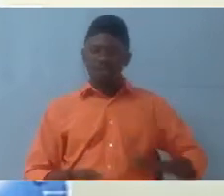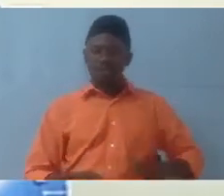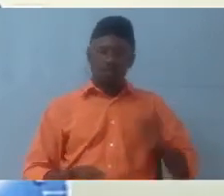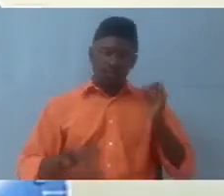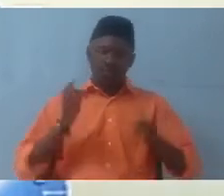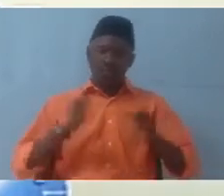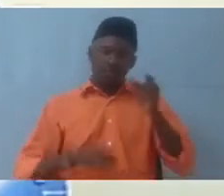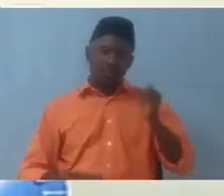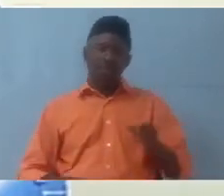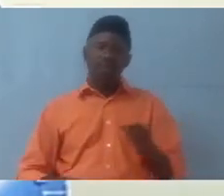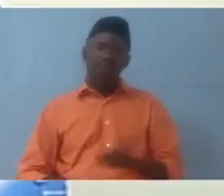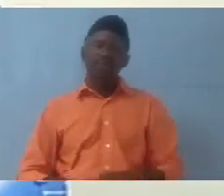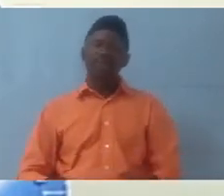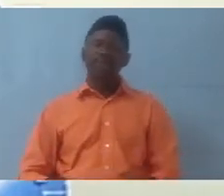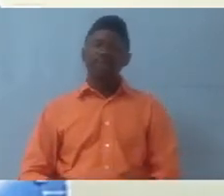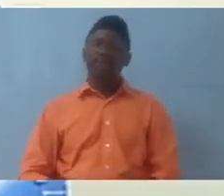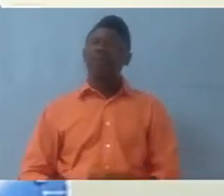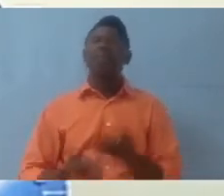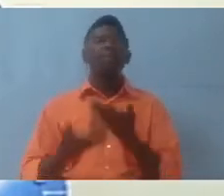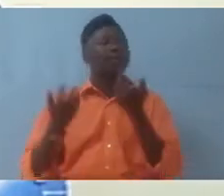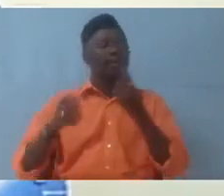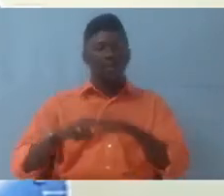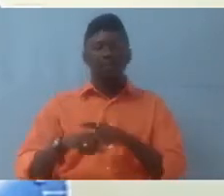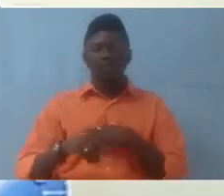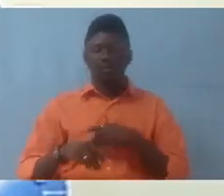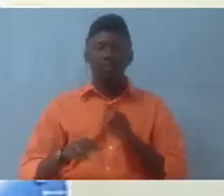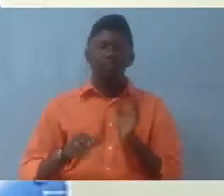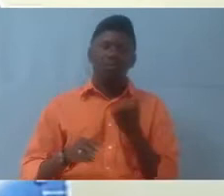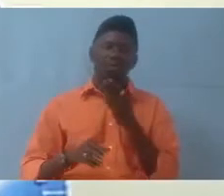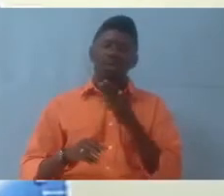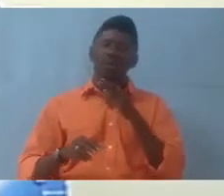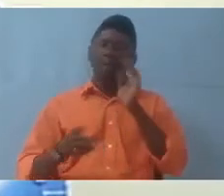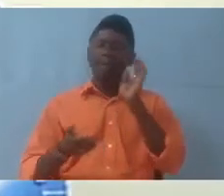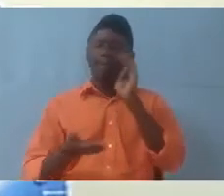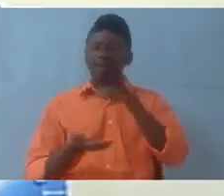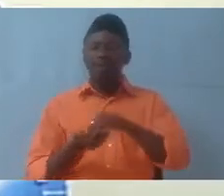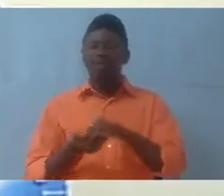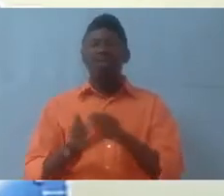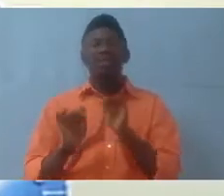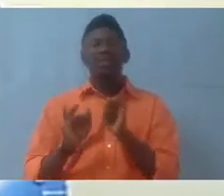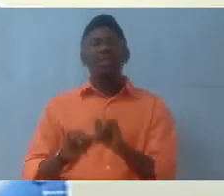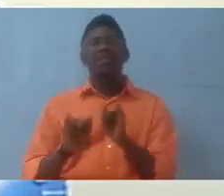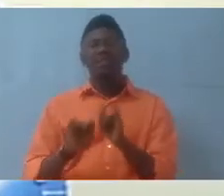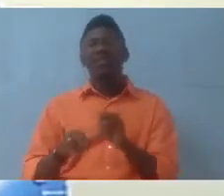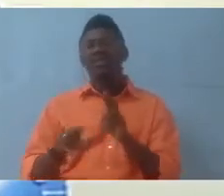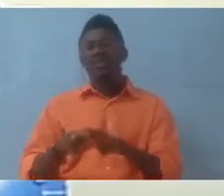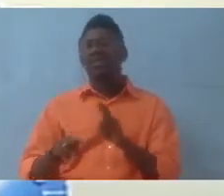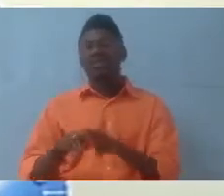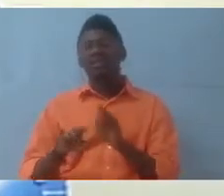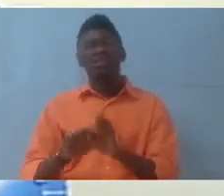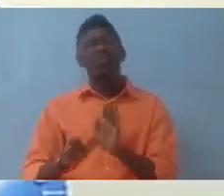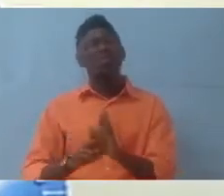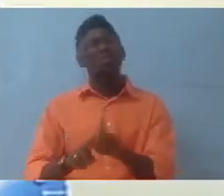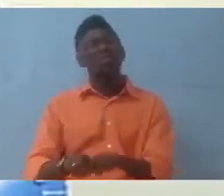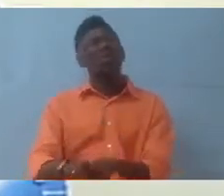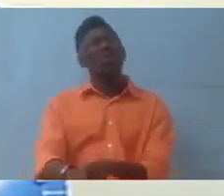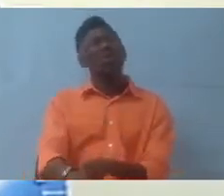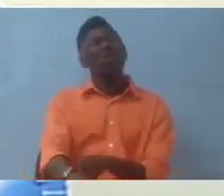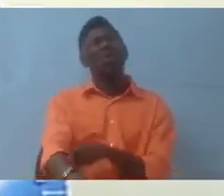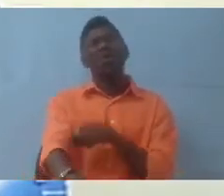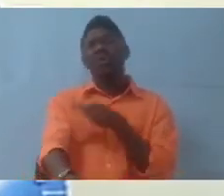bi. But for the most part, in fact, I will be in Banjul and I will sit at the reception for a very long period of time. Without